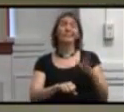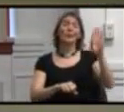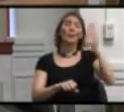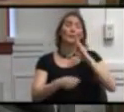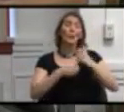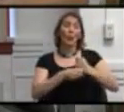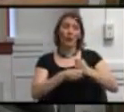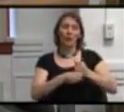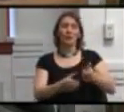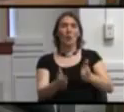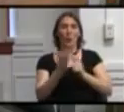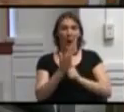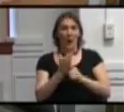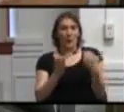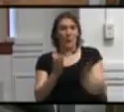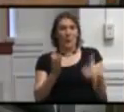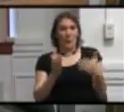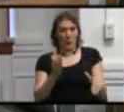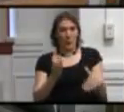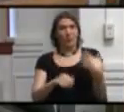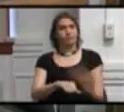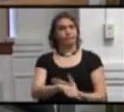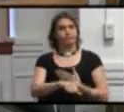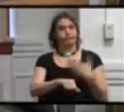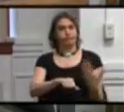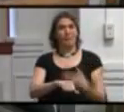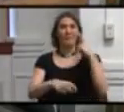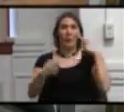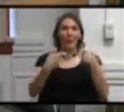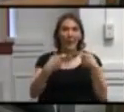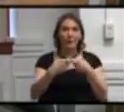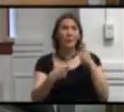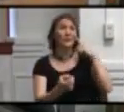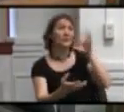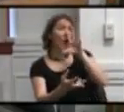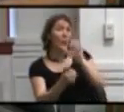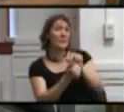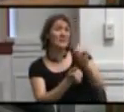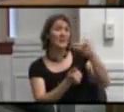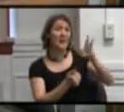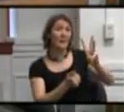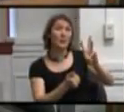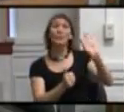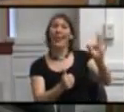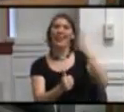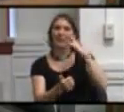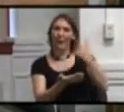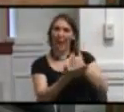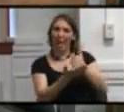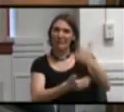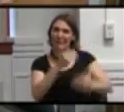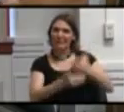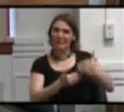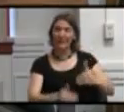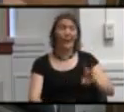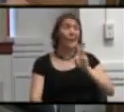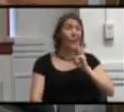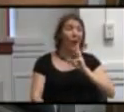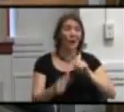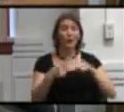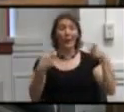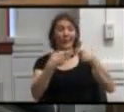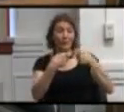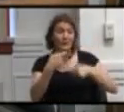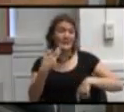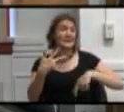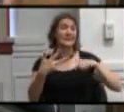require relatively extensive utility renovations. We've been talking to Hannah O'Connell about that for a while, and so there's water needs, electricity